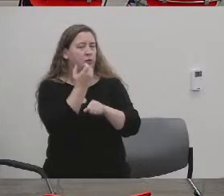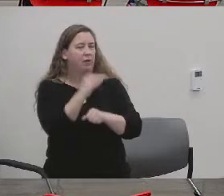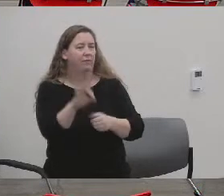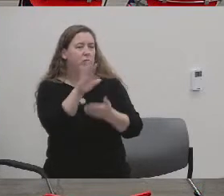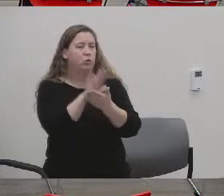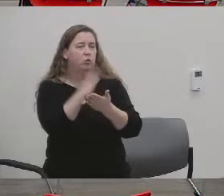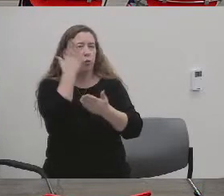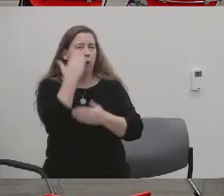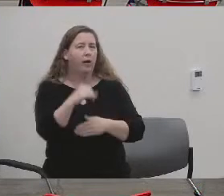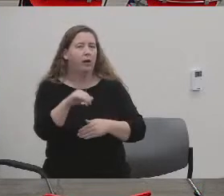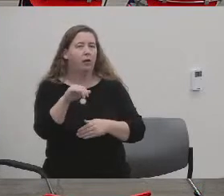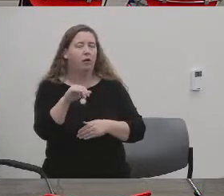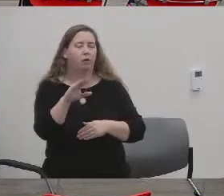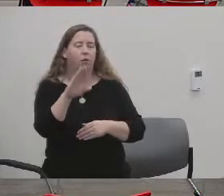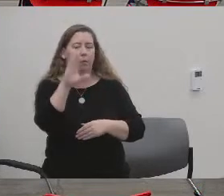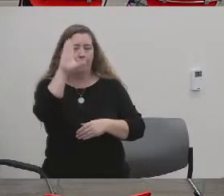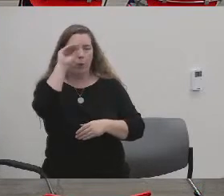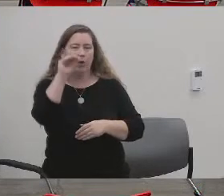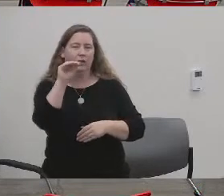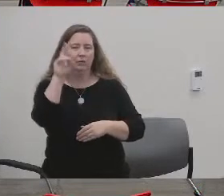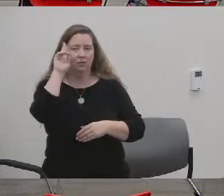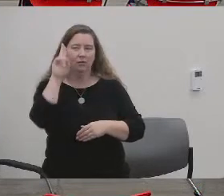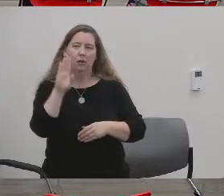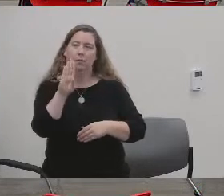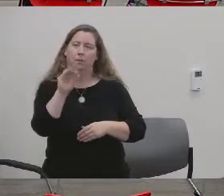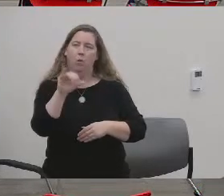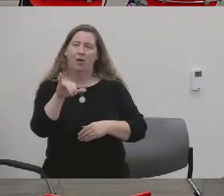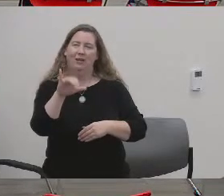Scouts called out specifically in that?